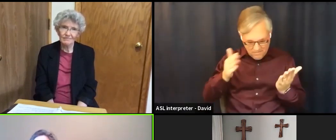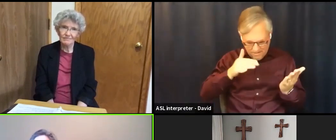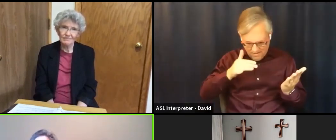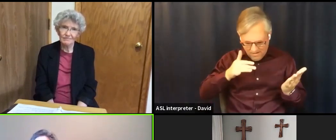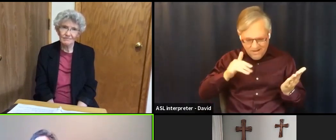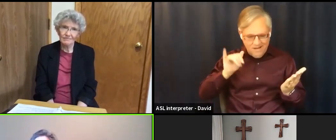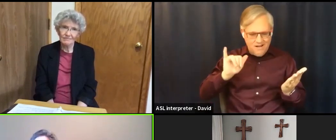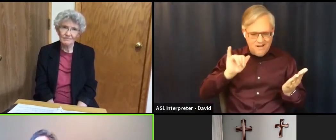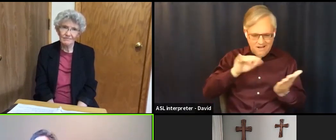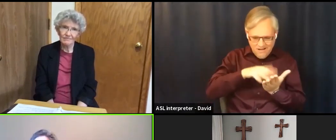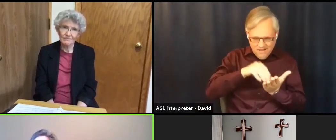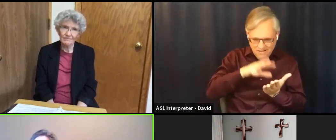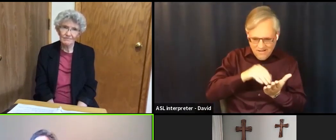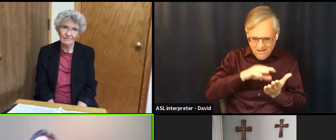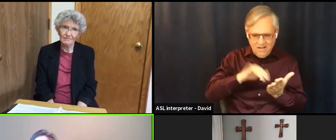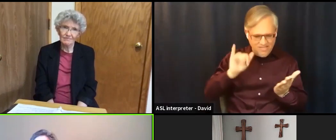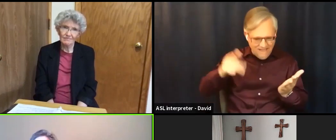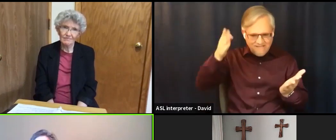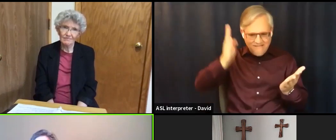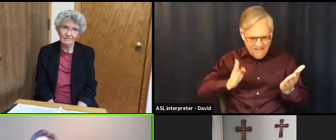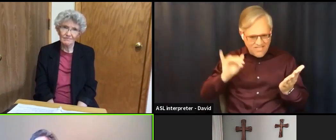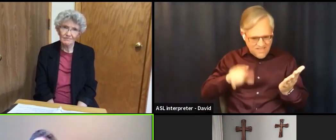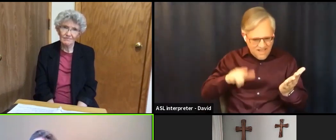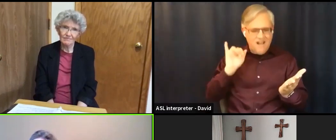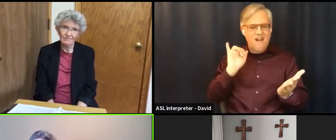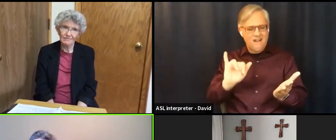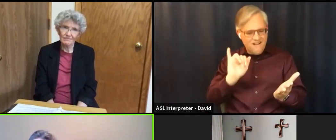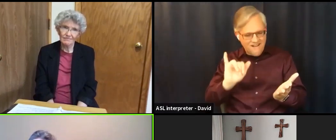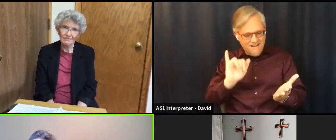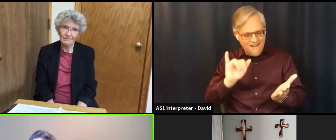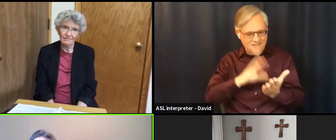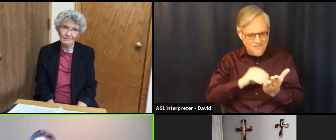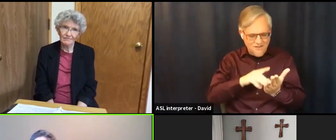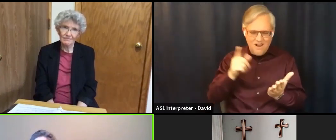about who God is and about God's love